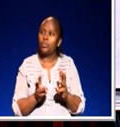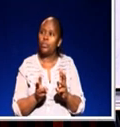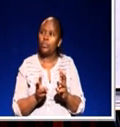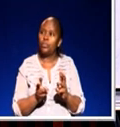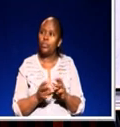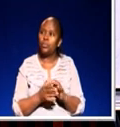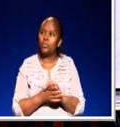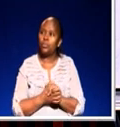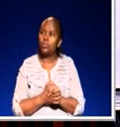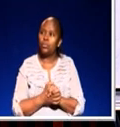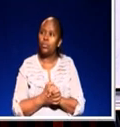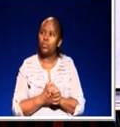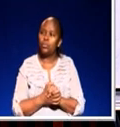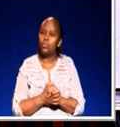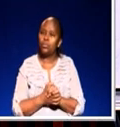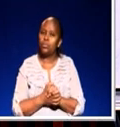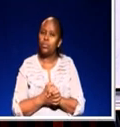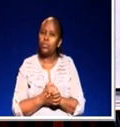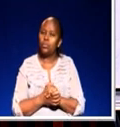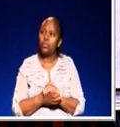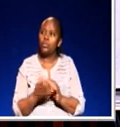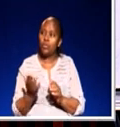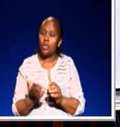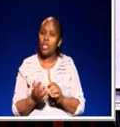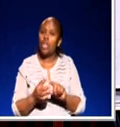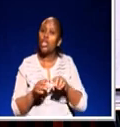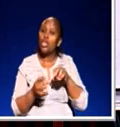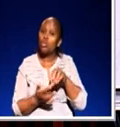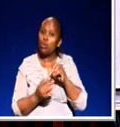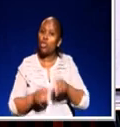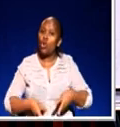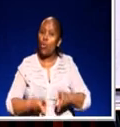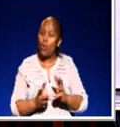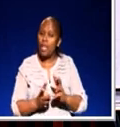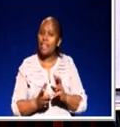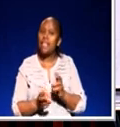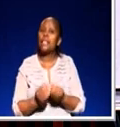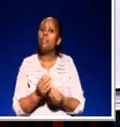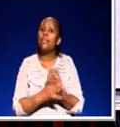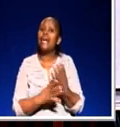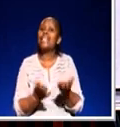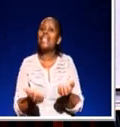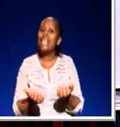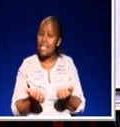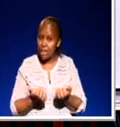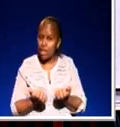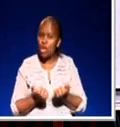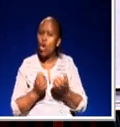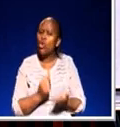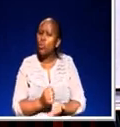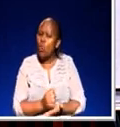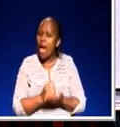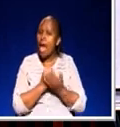Special mechanisms that the plants require to enable